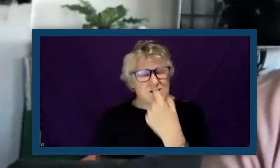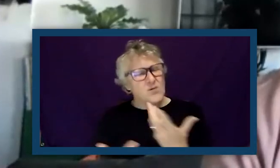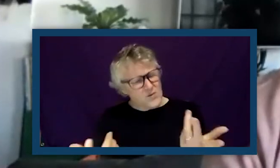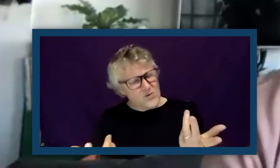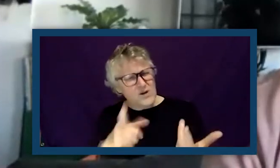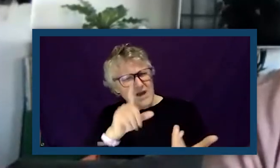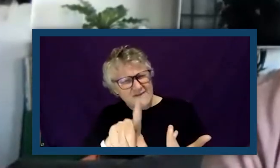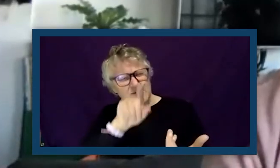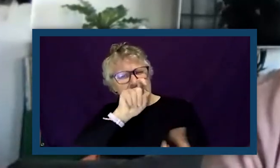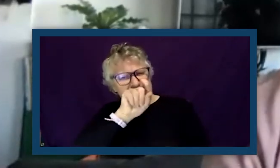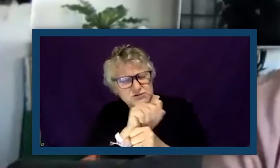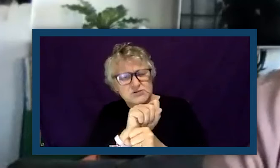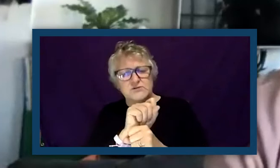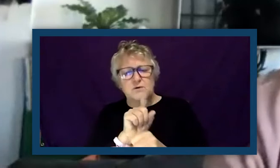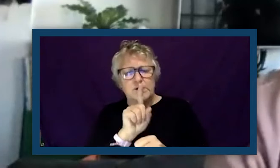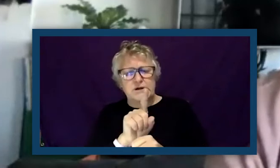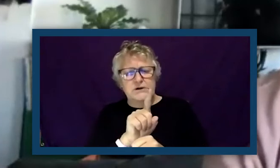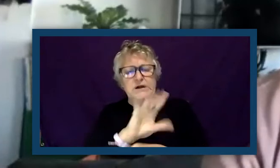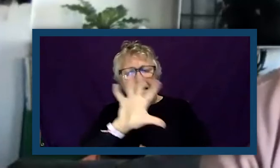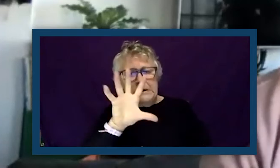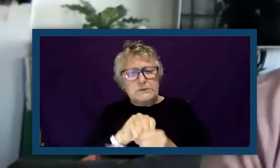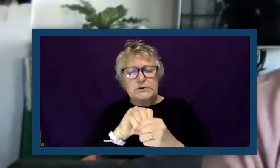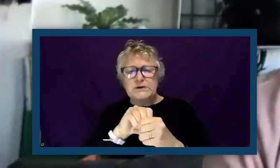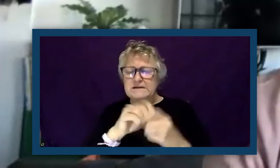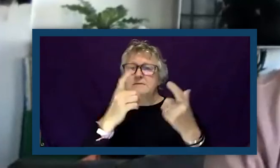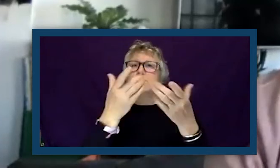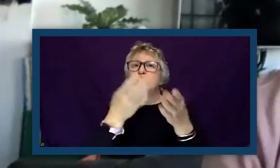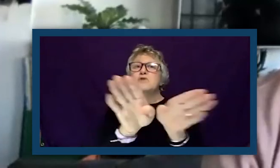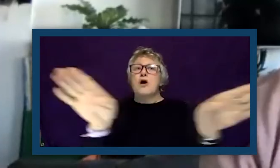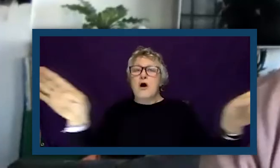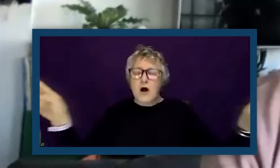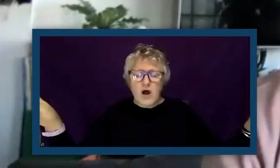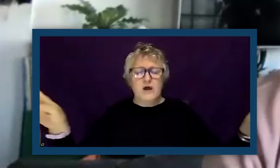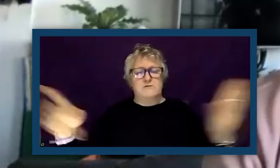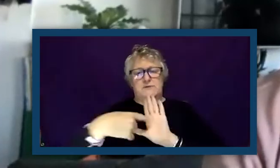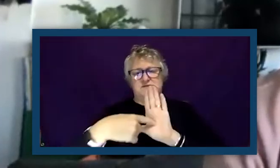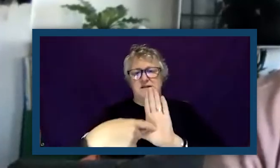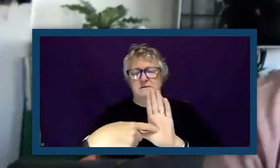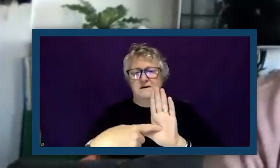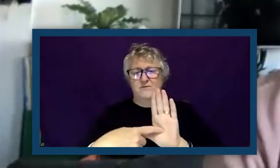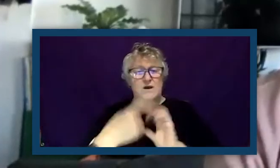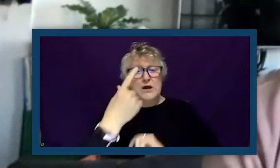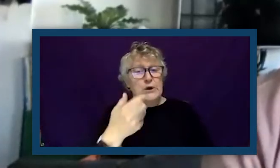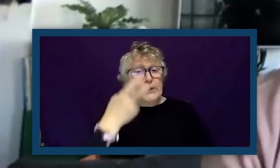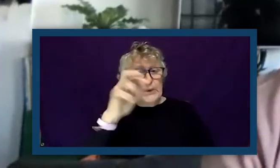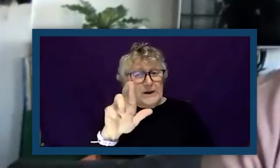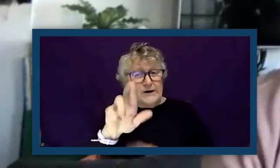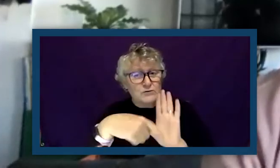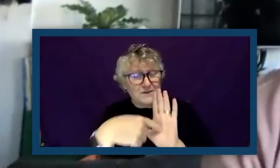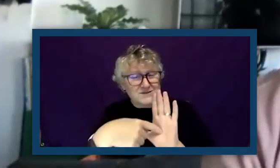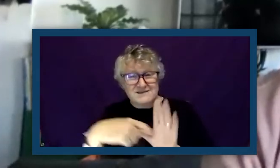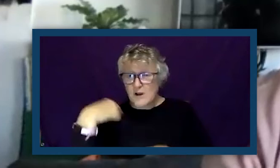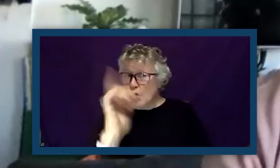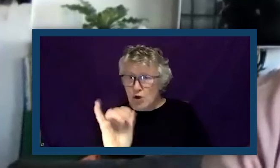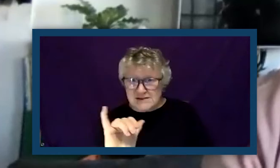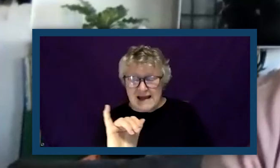are, ensuring that, broad representation of what, queer Asian identities look like across the state, and